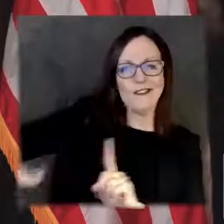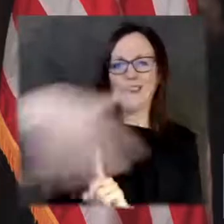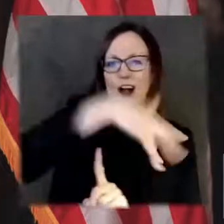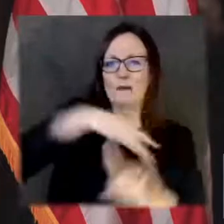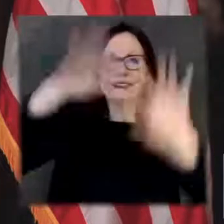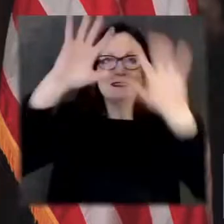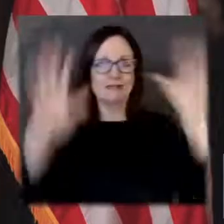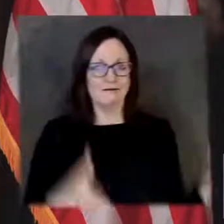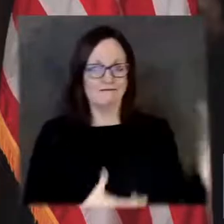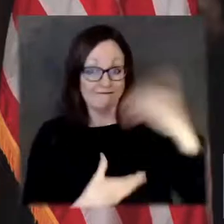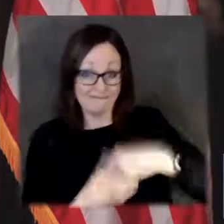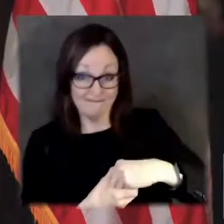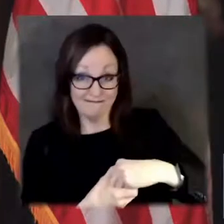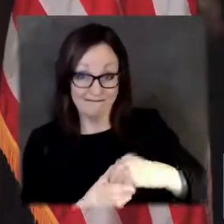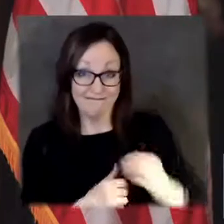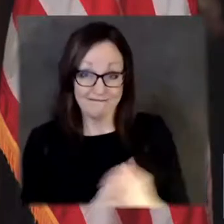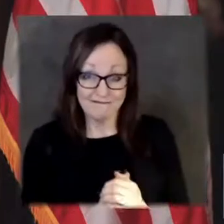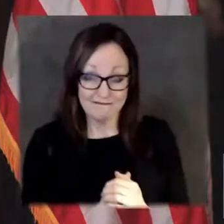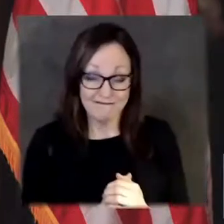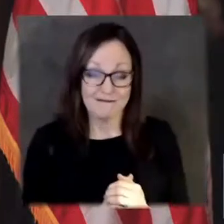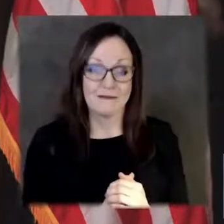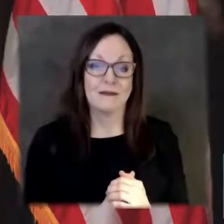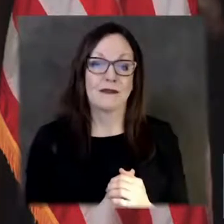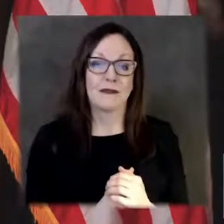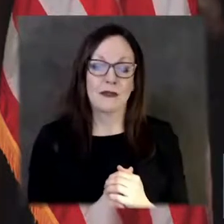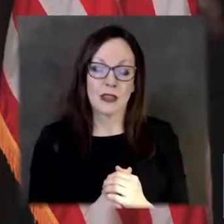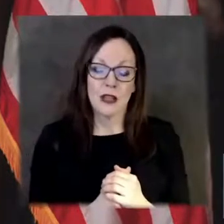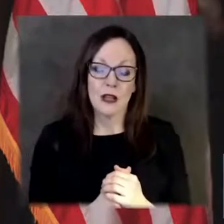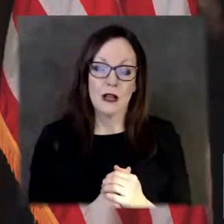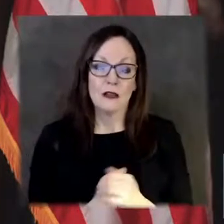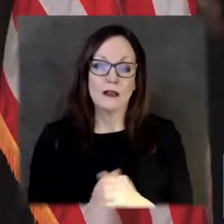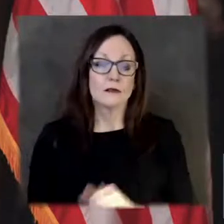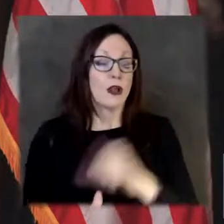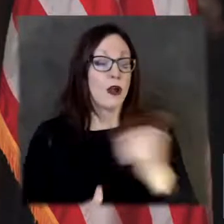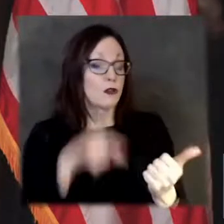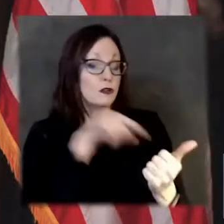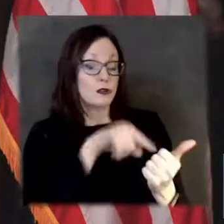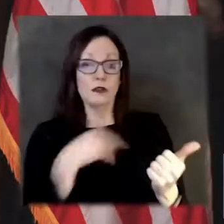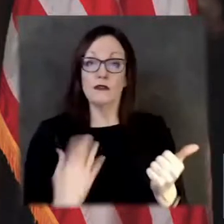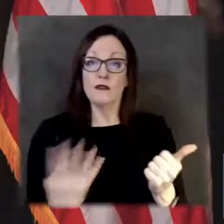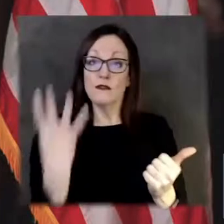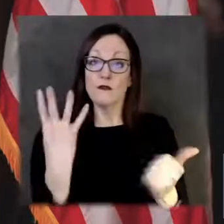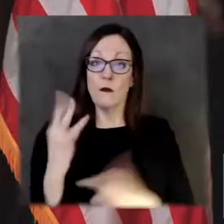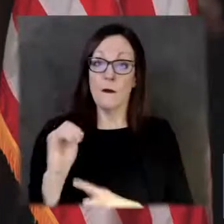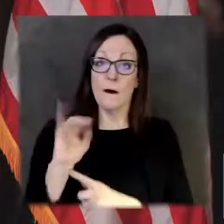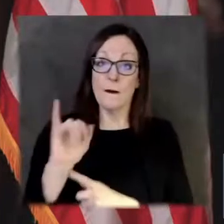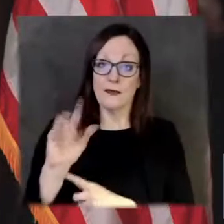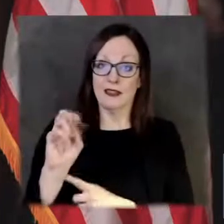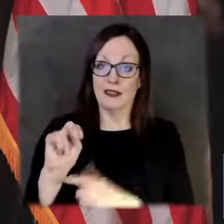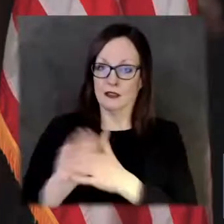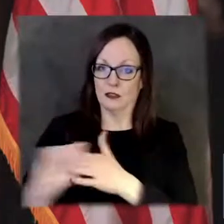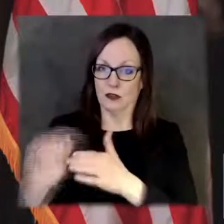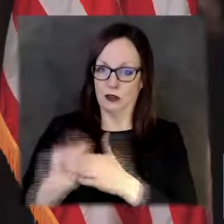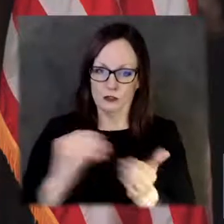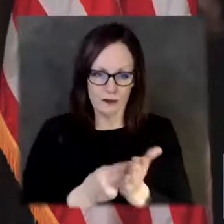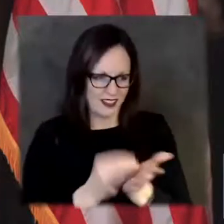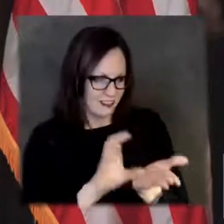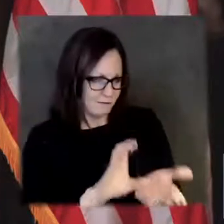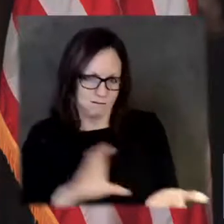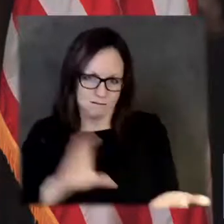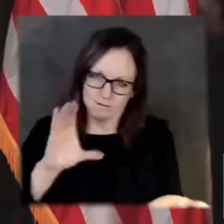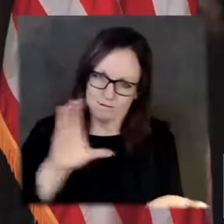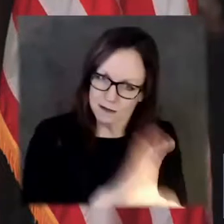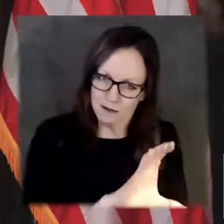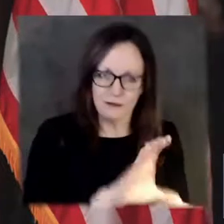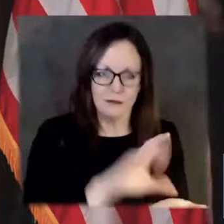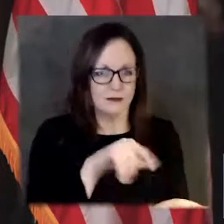Energy and directing the Public Service Commission to establish an innovative technologies pilot program in partnership with